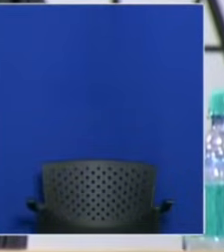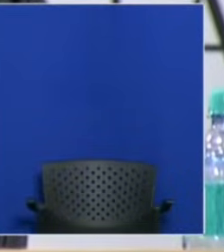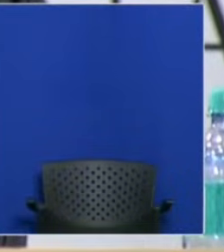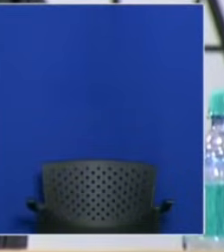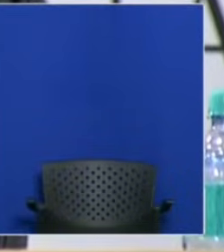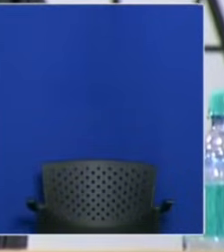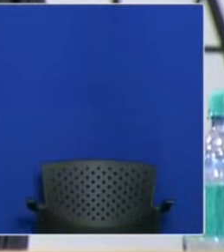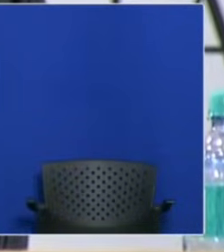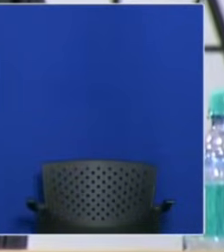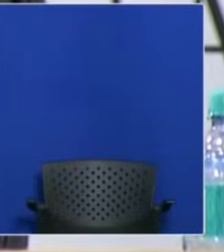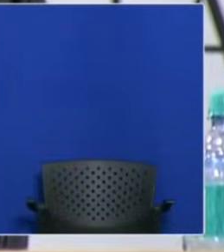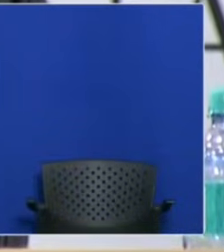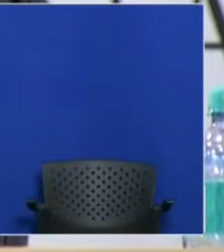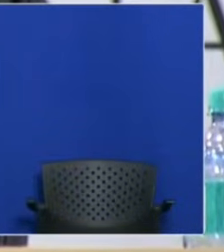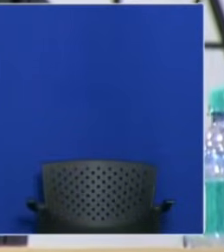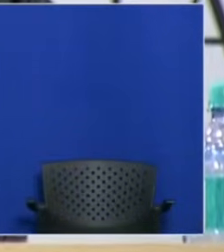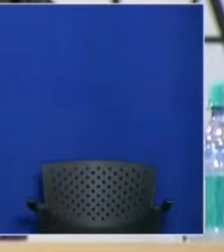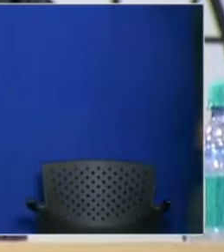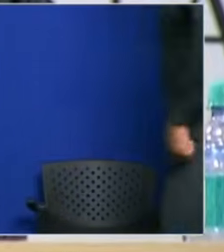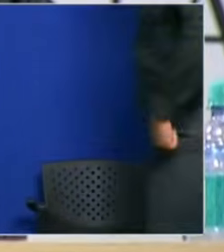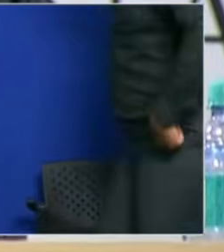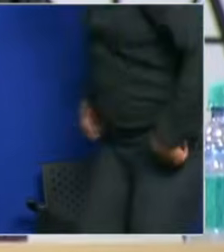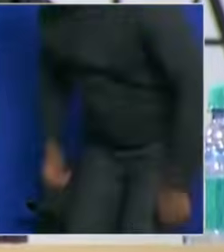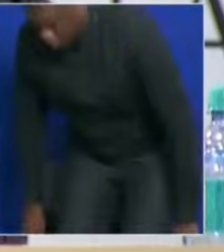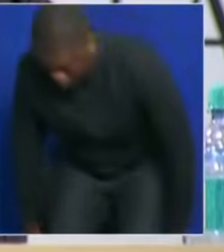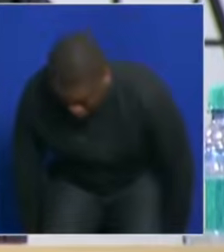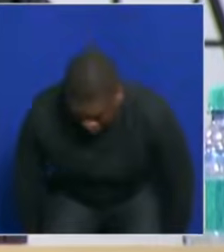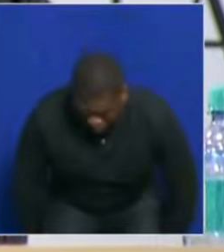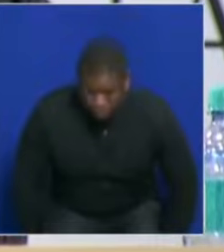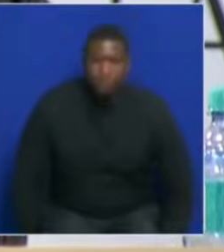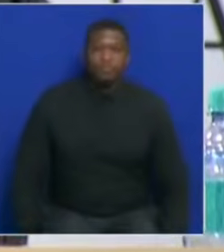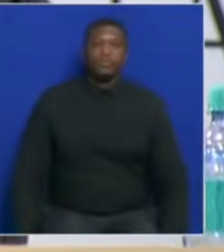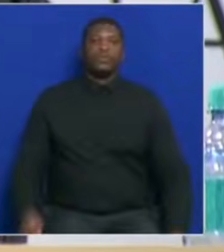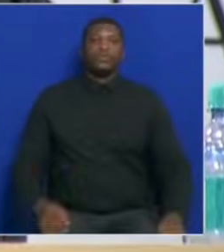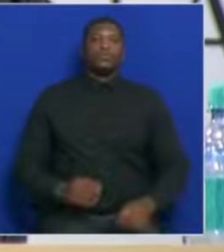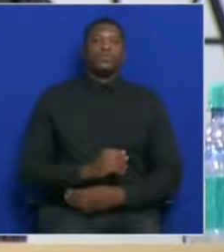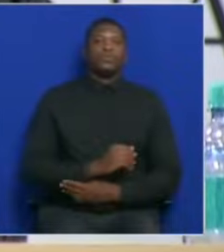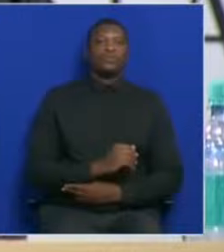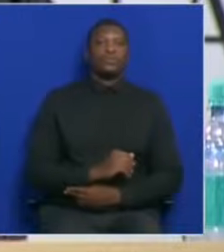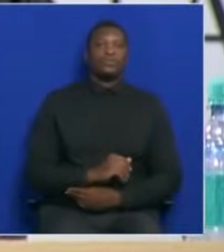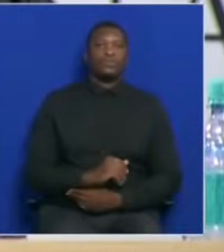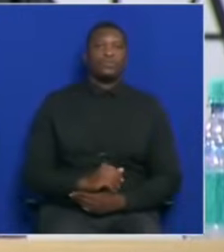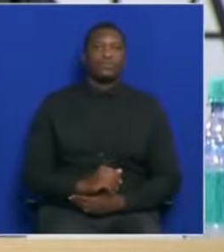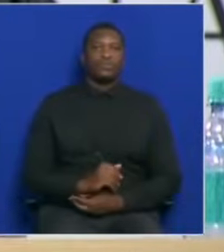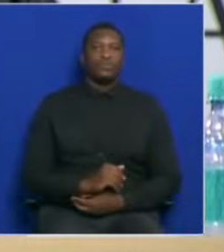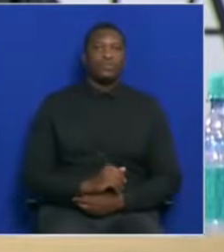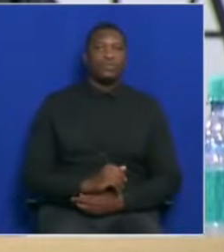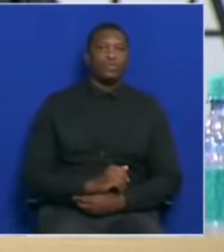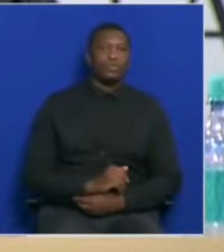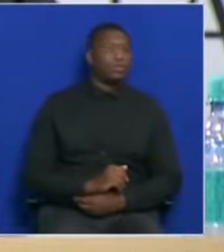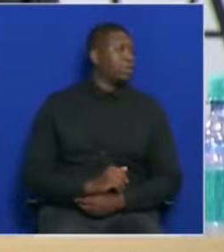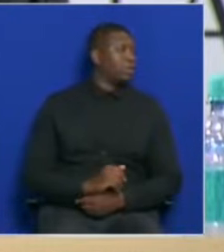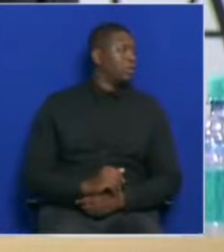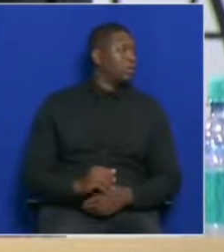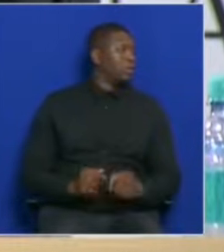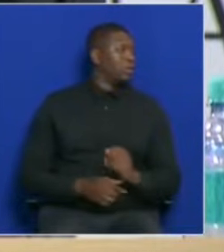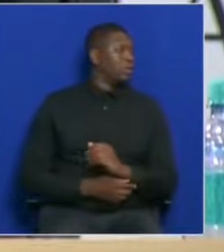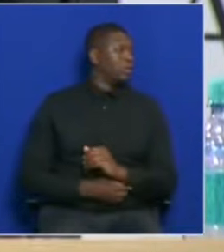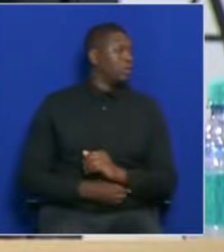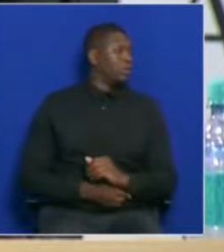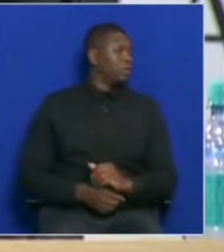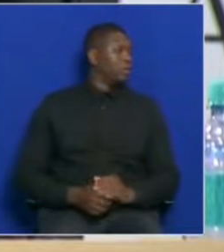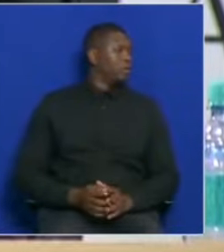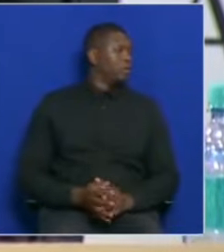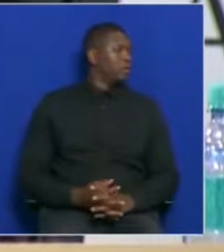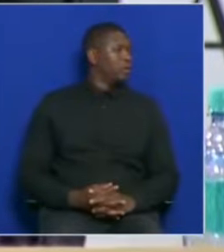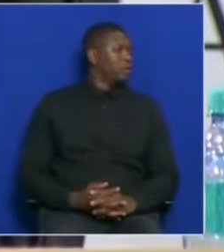1-2. We are, good afternoon. It's 2:15. We are ready to resume. Please make sure that all